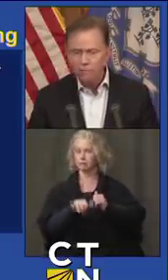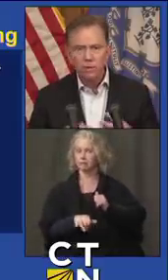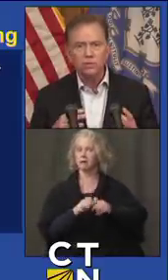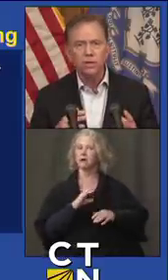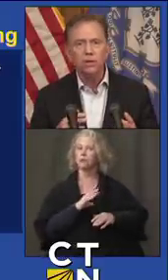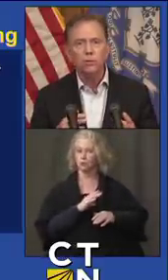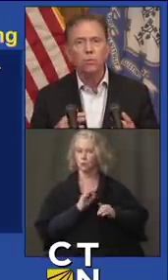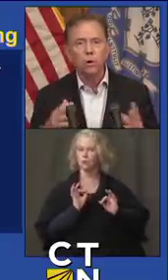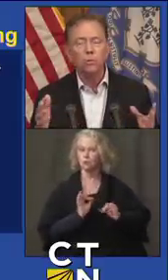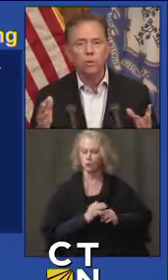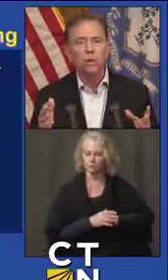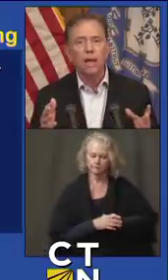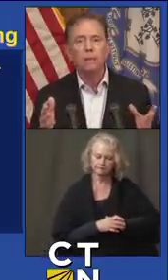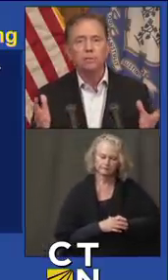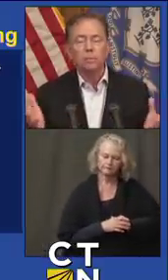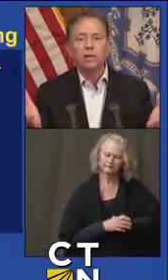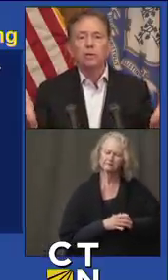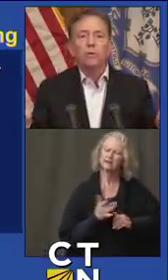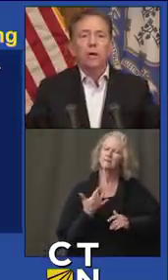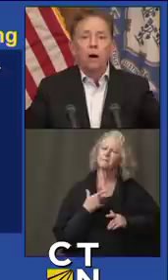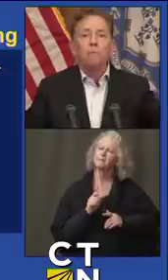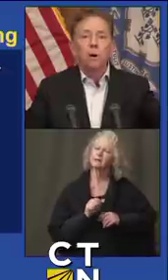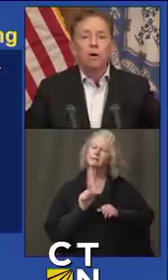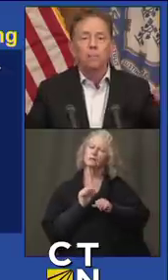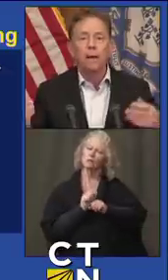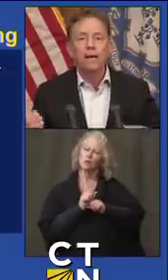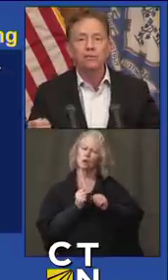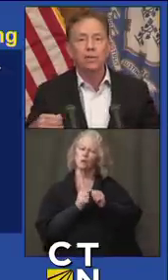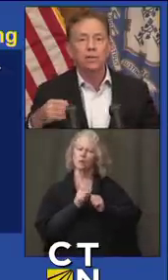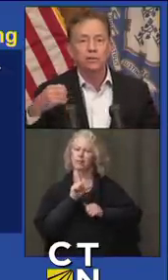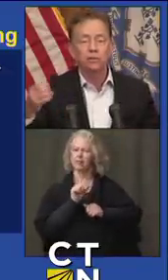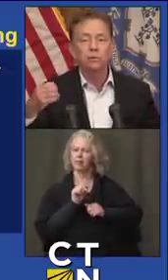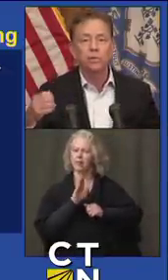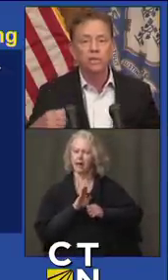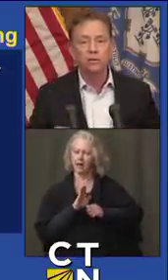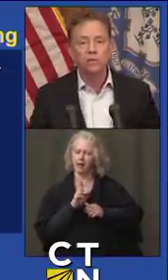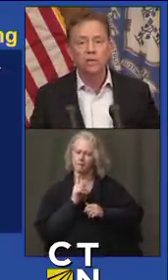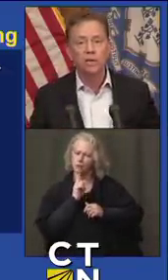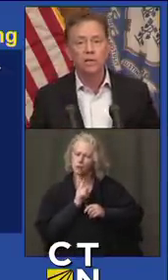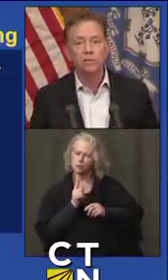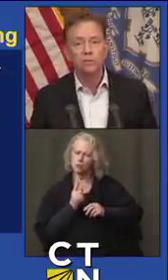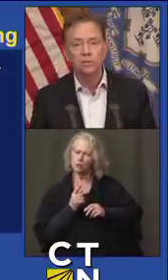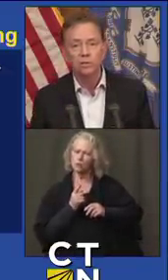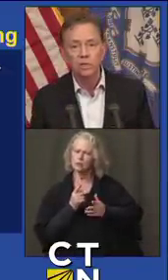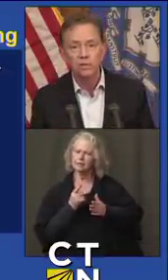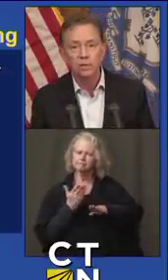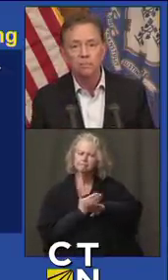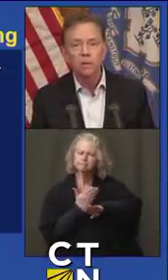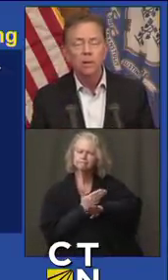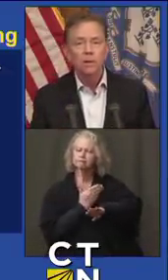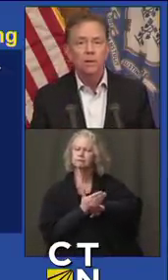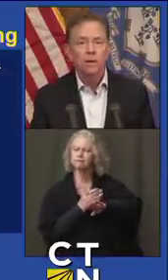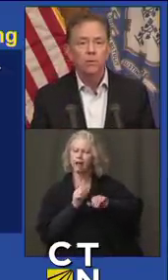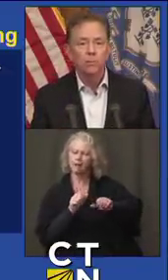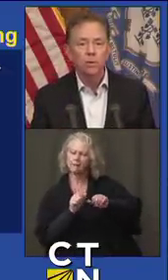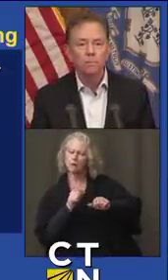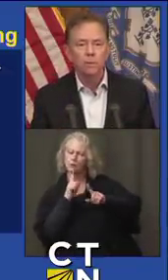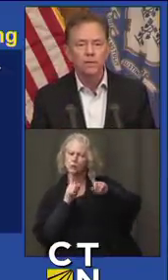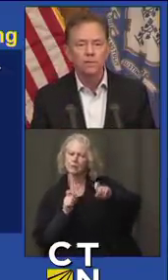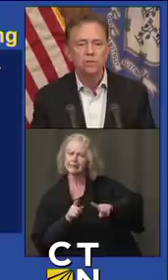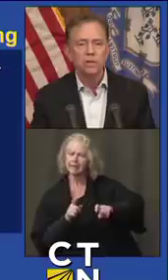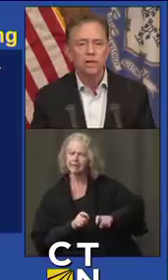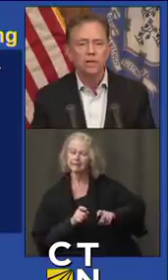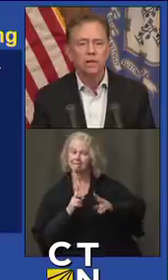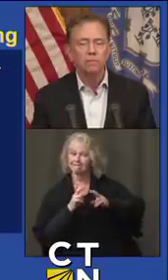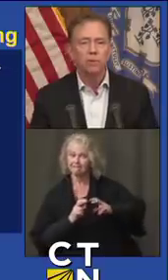We have to continue to work with our labs to make sure we up our capacity to do the testing analysis. And There, I'm really